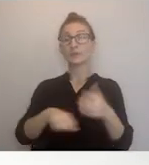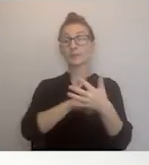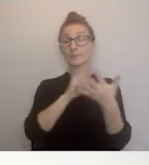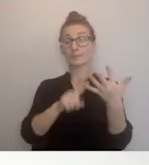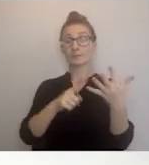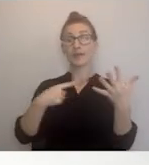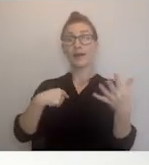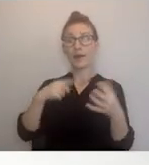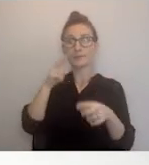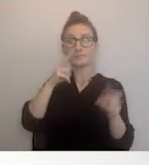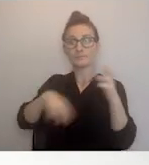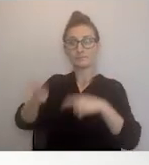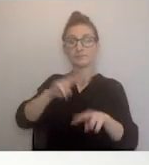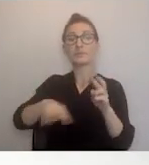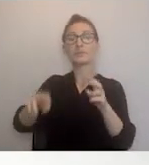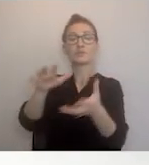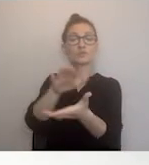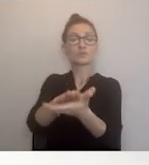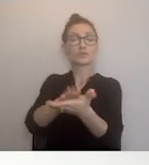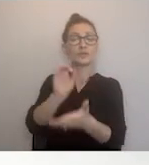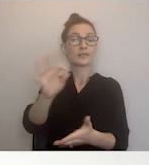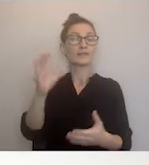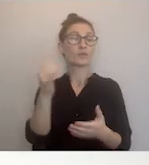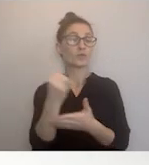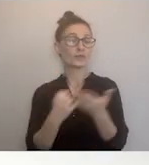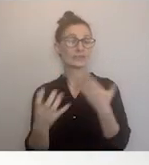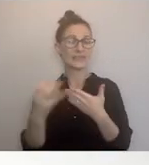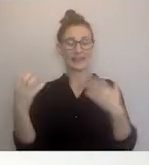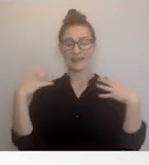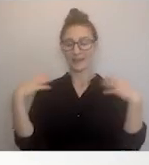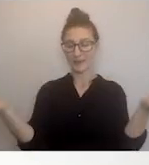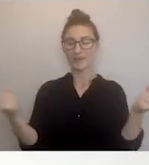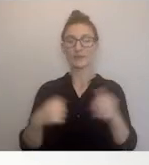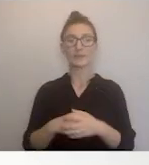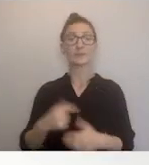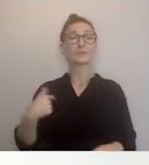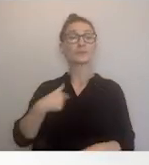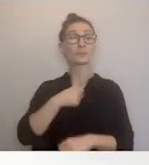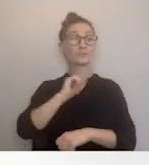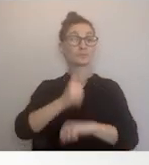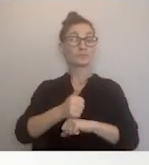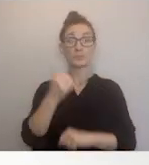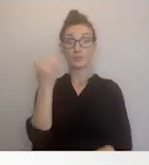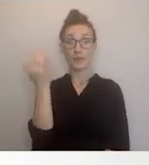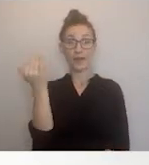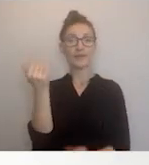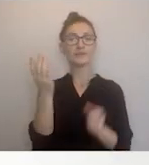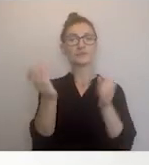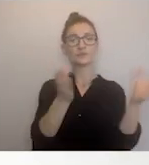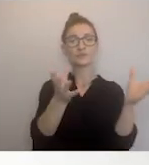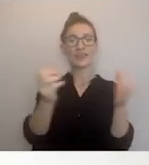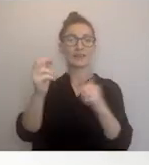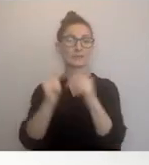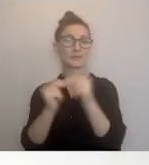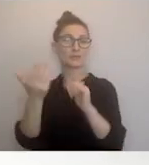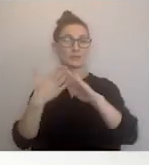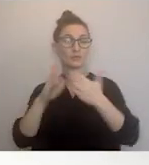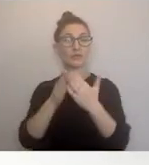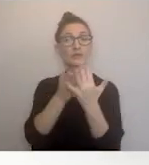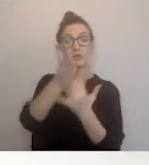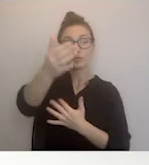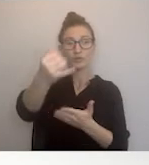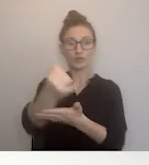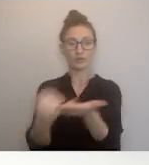space. And then what I oversee is the School of Arts and Health. Now, CFC Arts exists to build and serve the community through